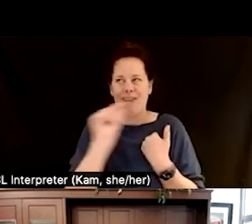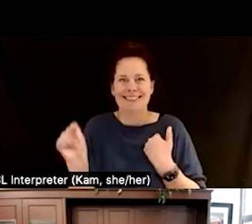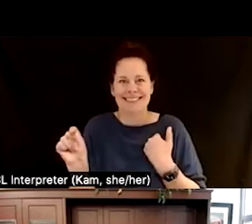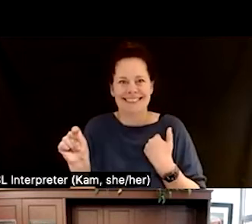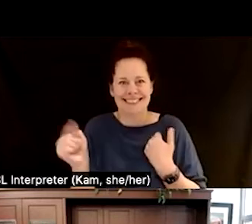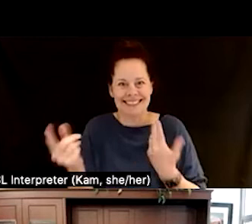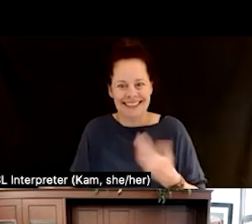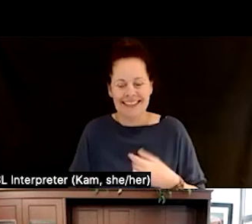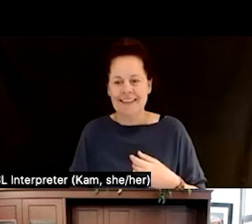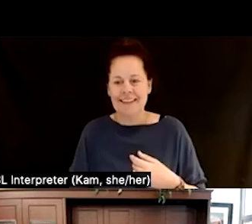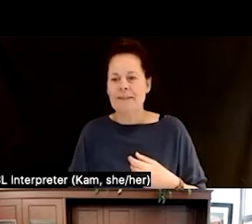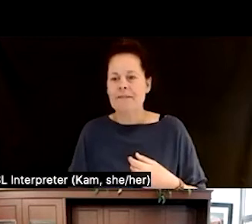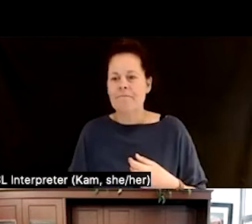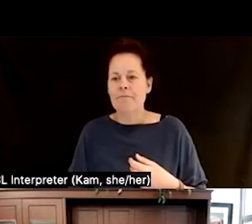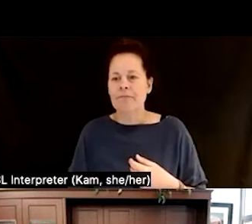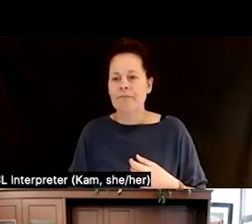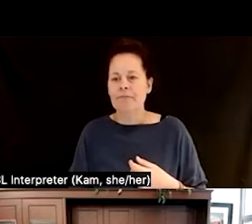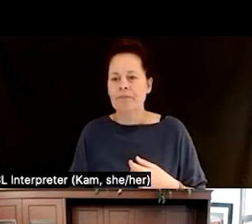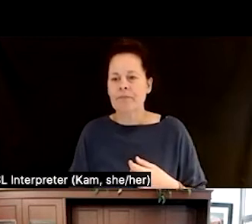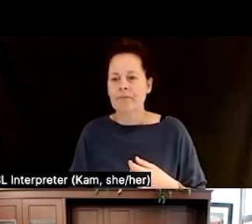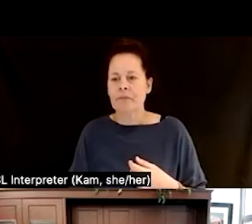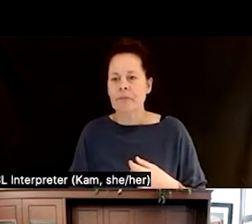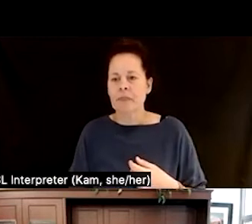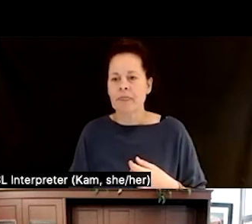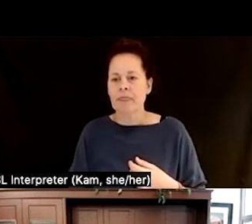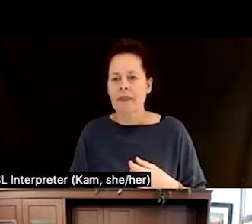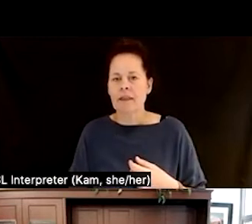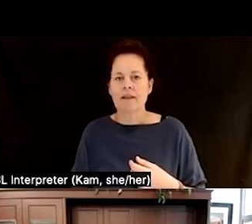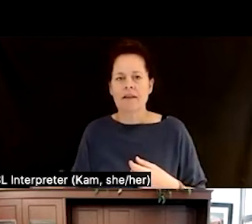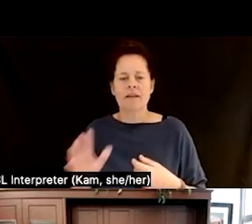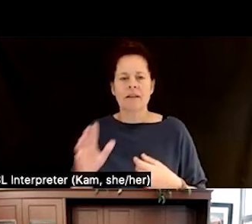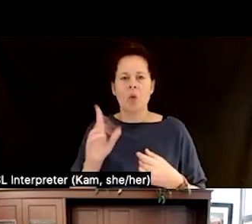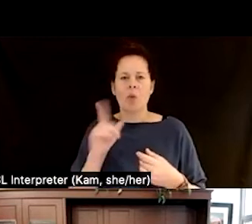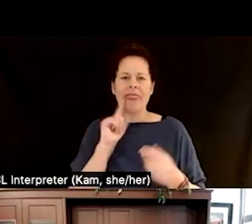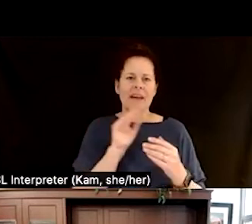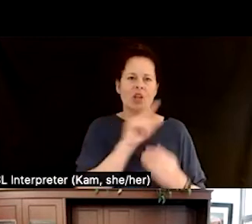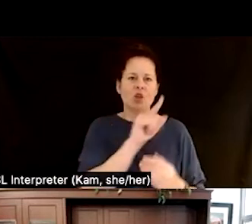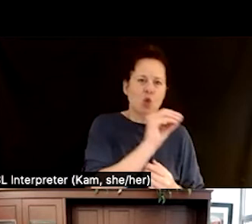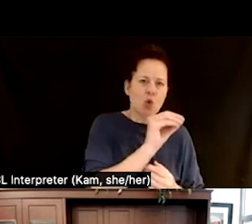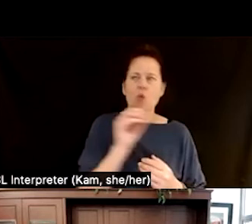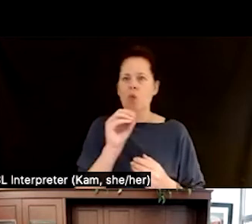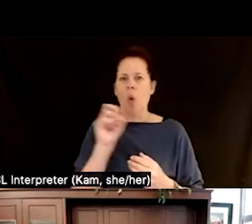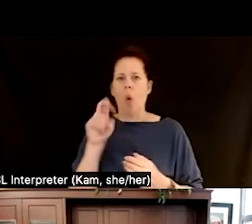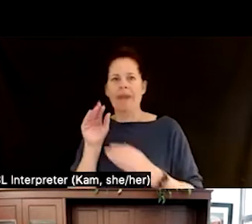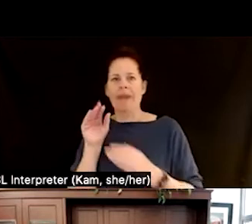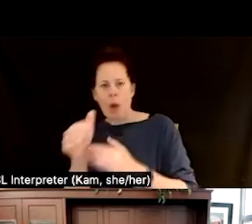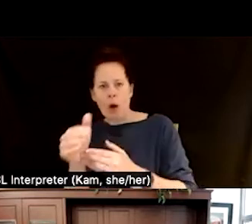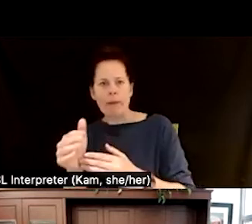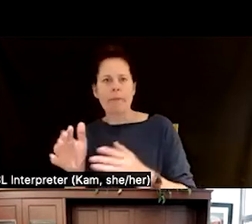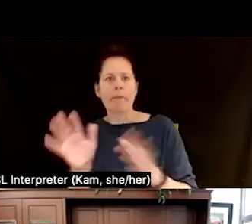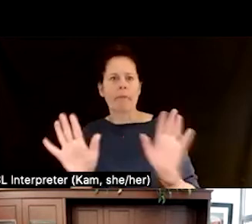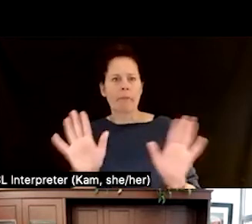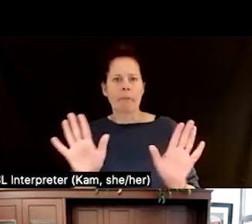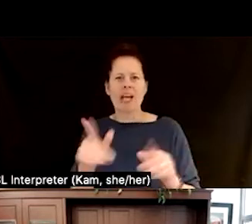on grounds or in the aquarium. So I think if you look at it from that, like, what is an